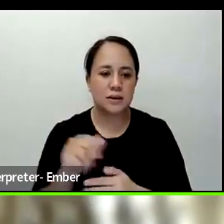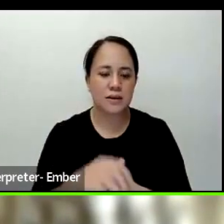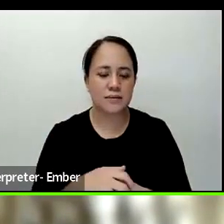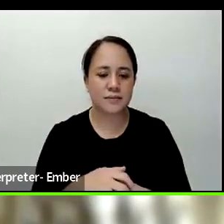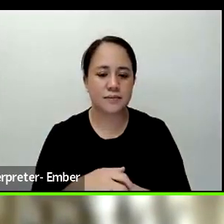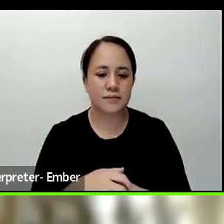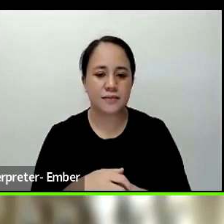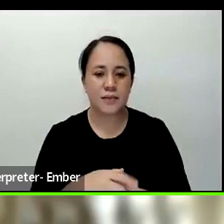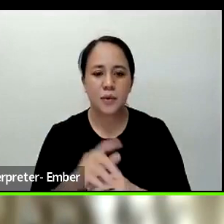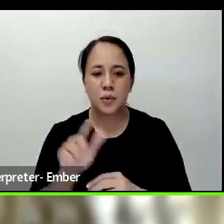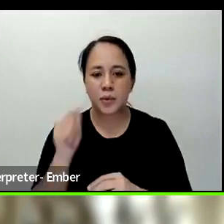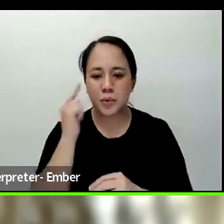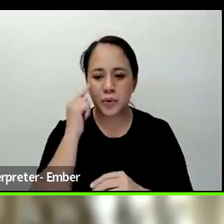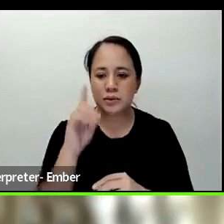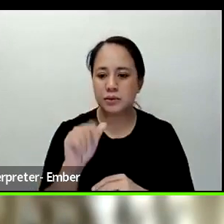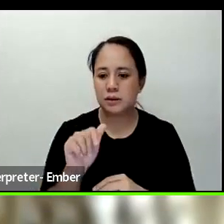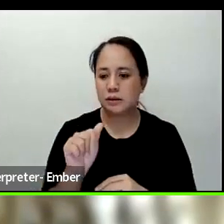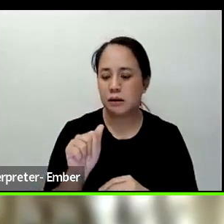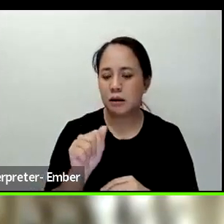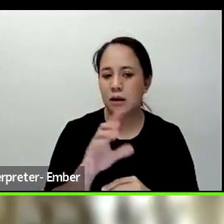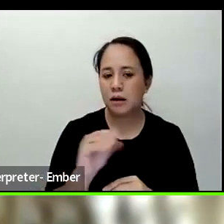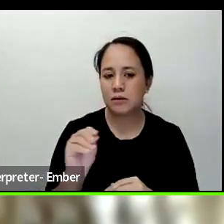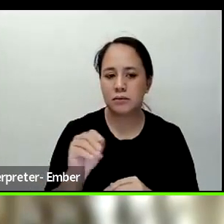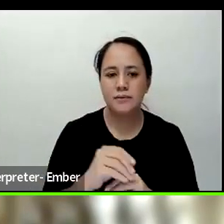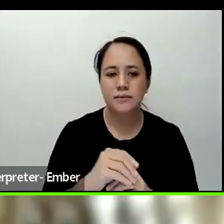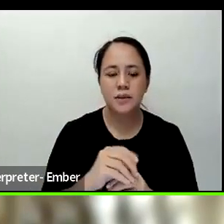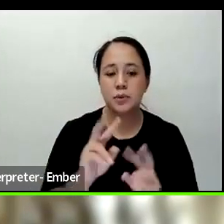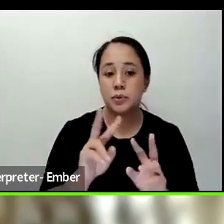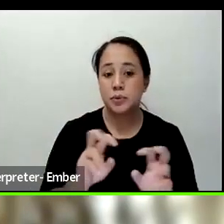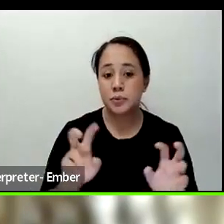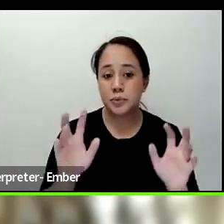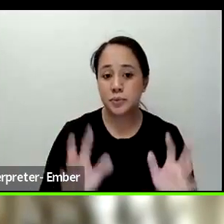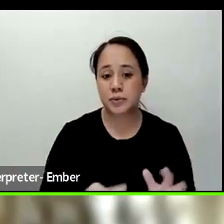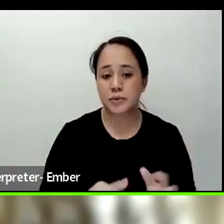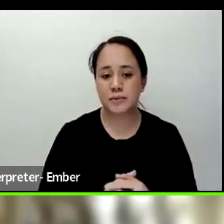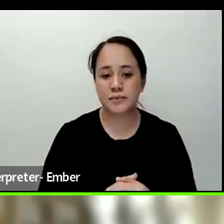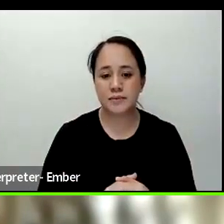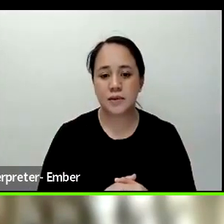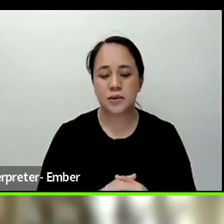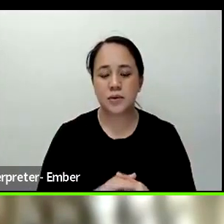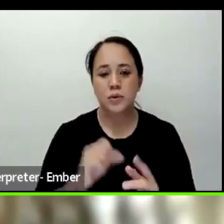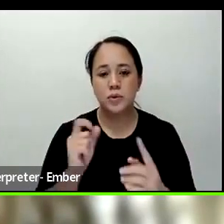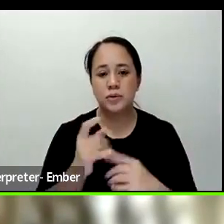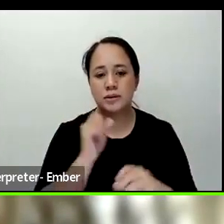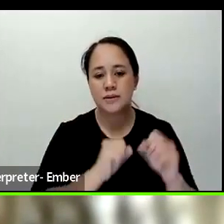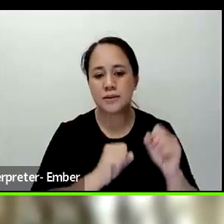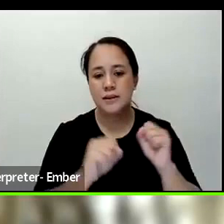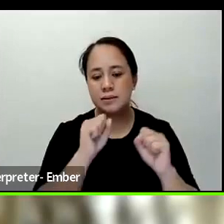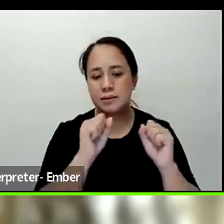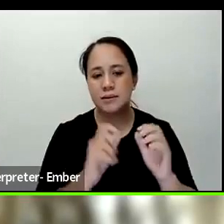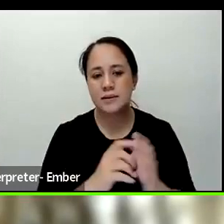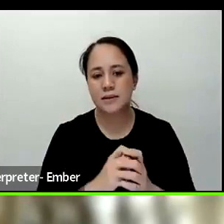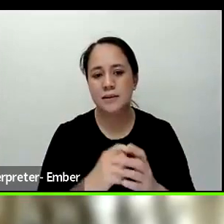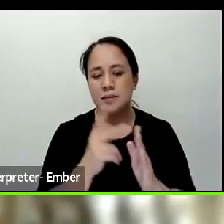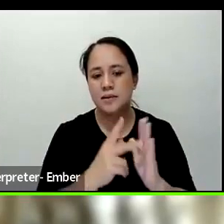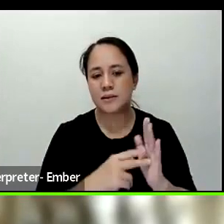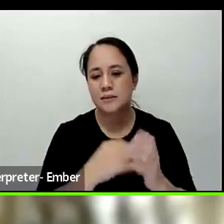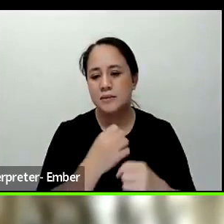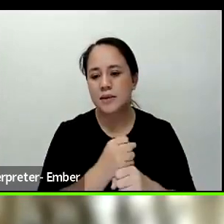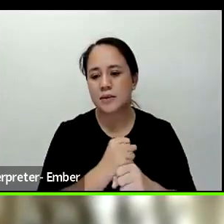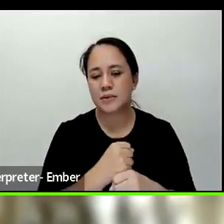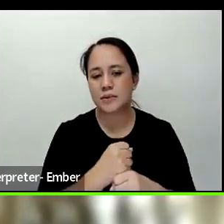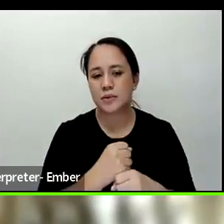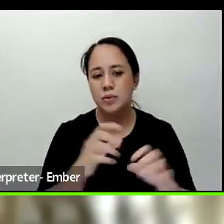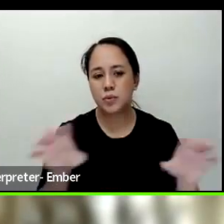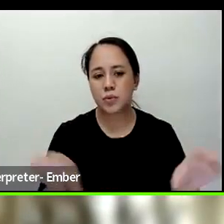yung government data, and also for researchers, social scientists and policymakers also to work